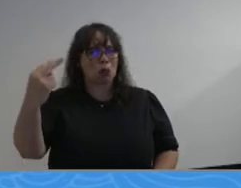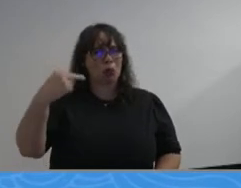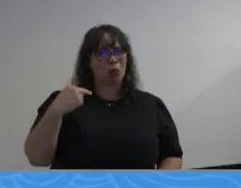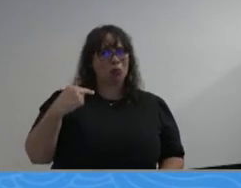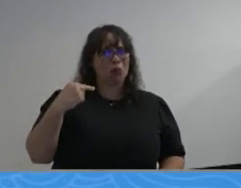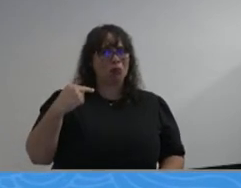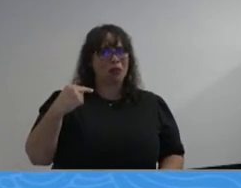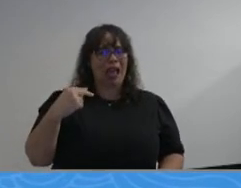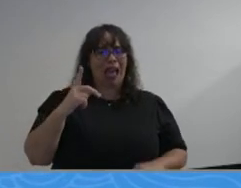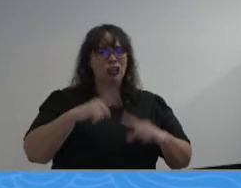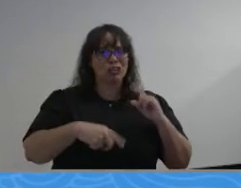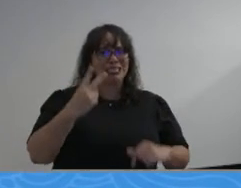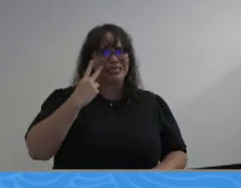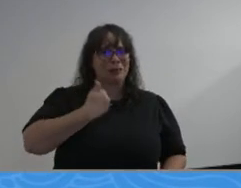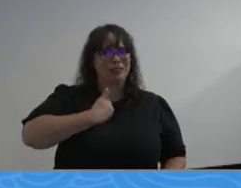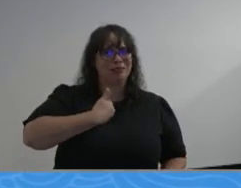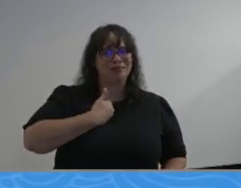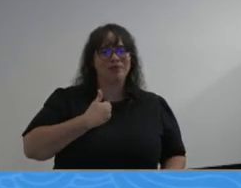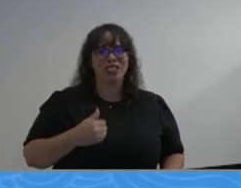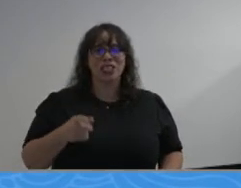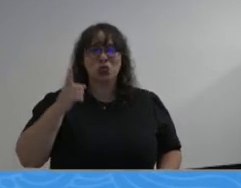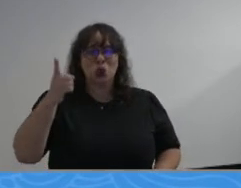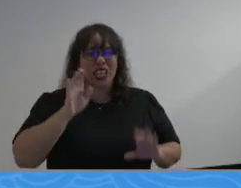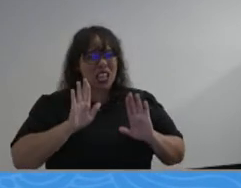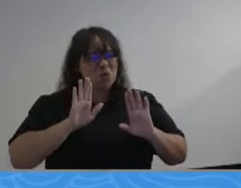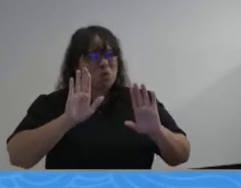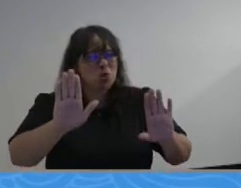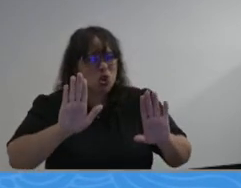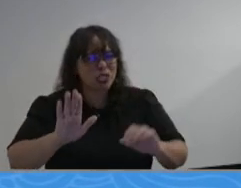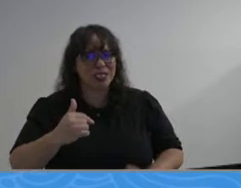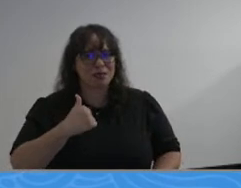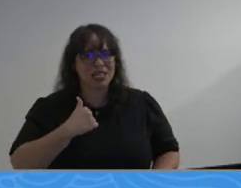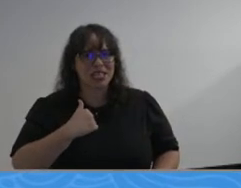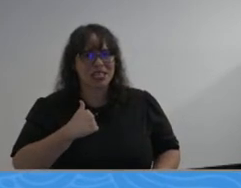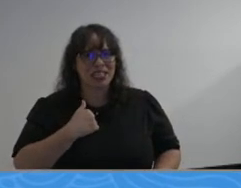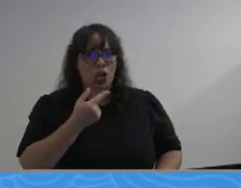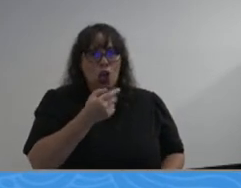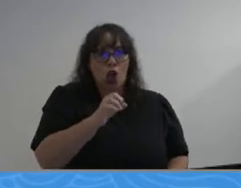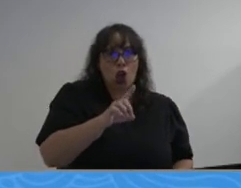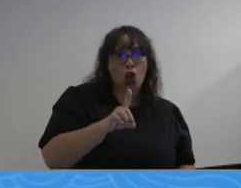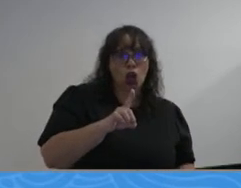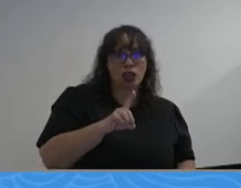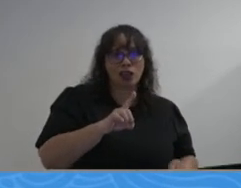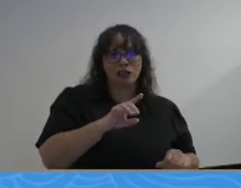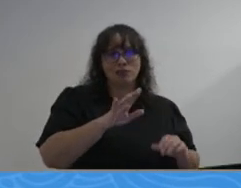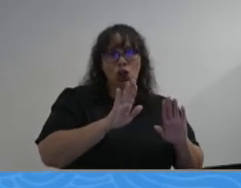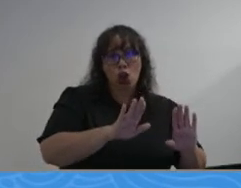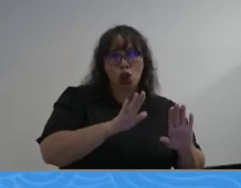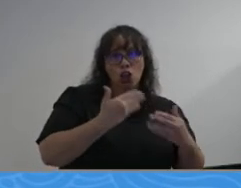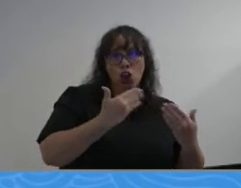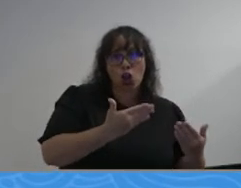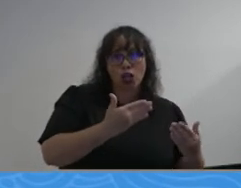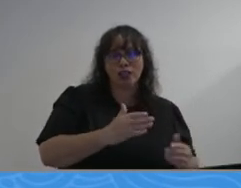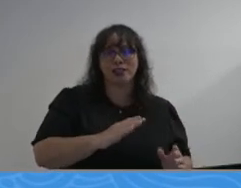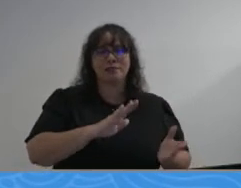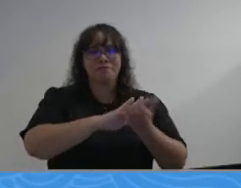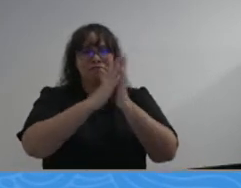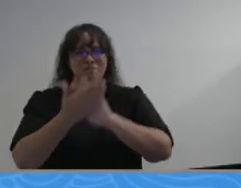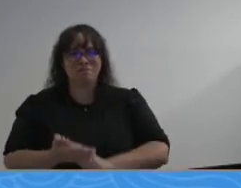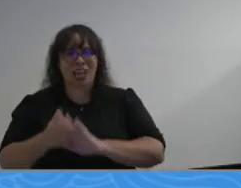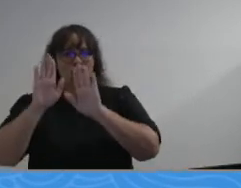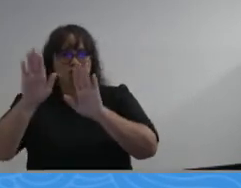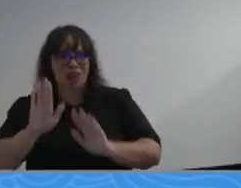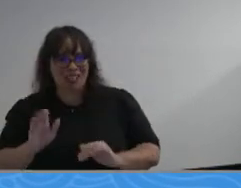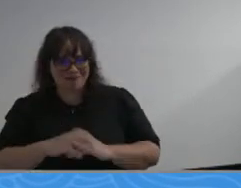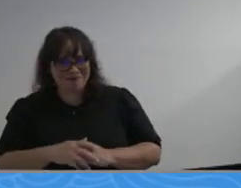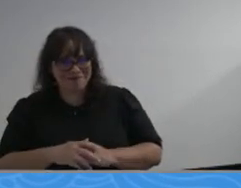him pushing me to go from good to great. I use that analogy because I want to challenge you, Long Beach Unified School District. You have gotten a lot